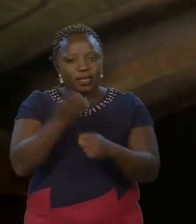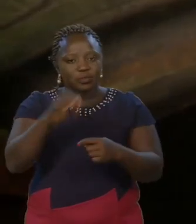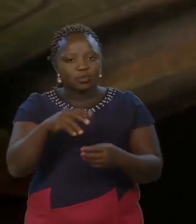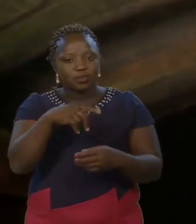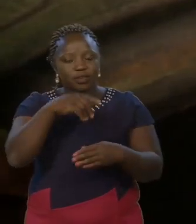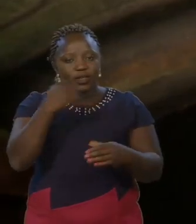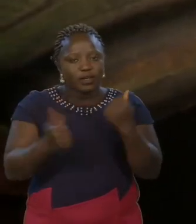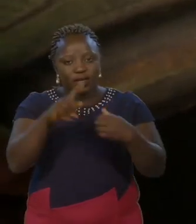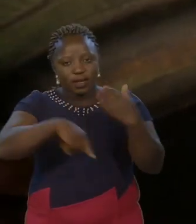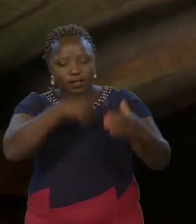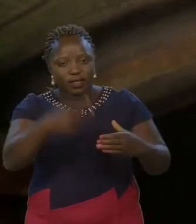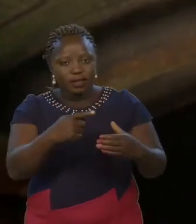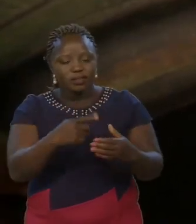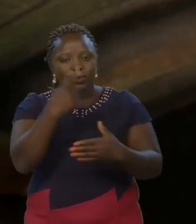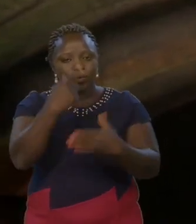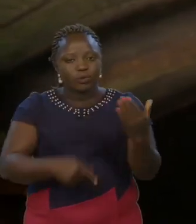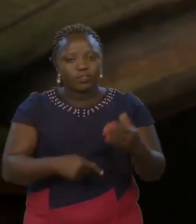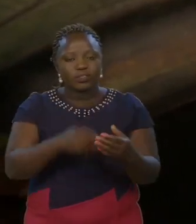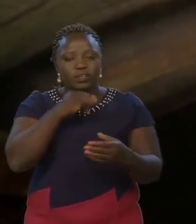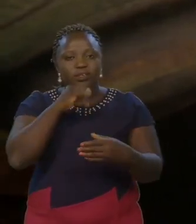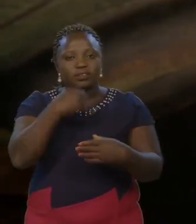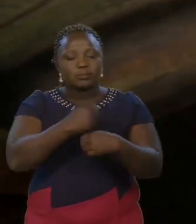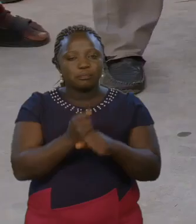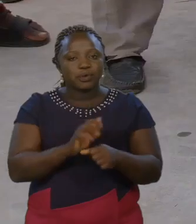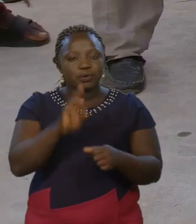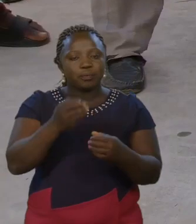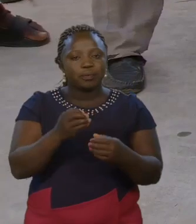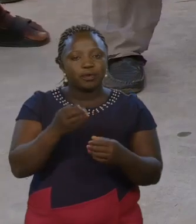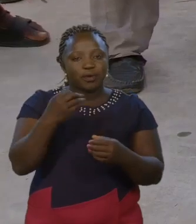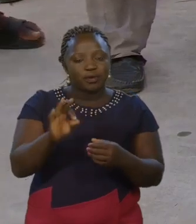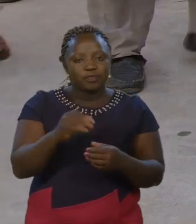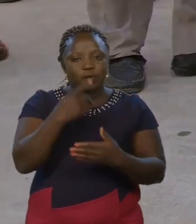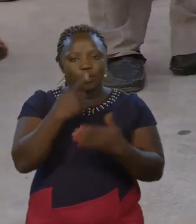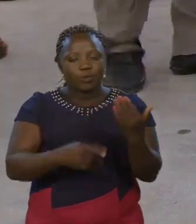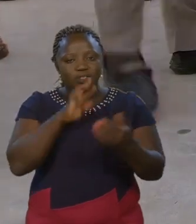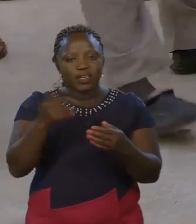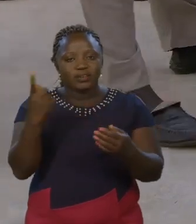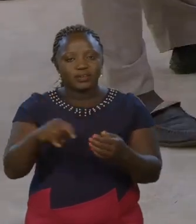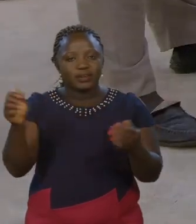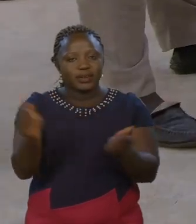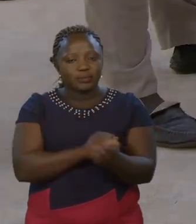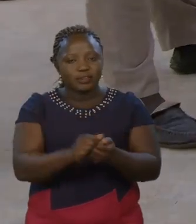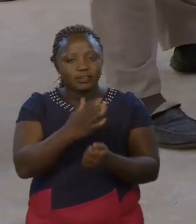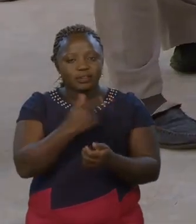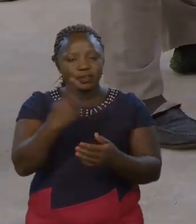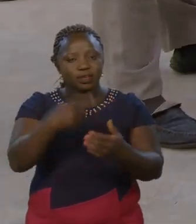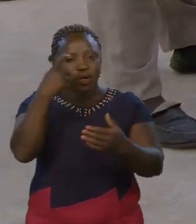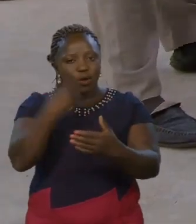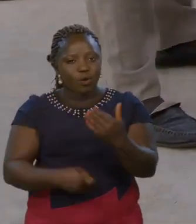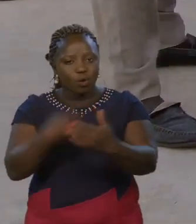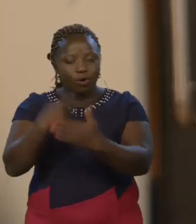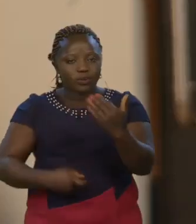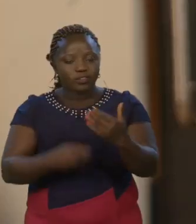tires, what is made out of tire, the constituent of tire, and what are likely the damages and the